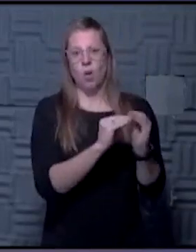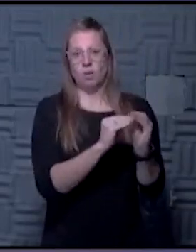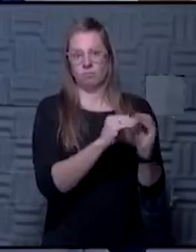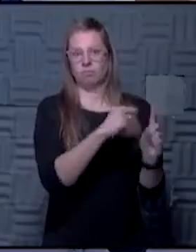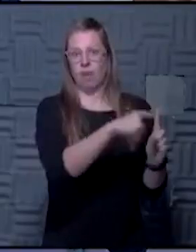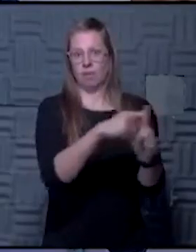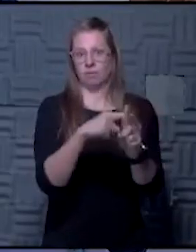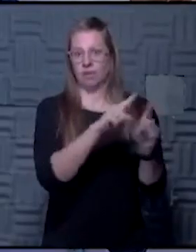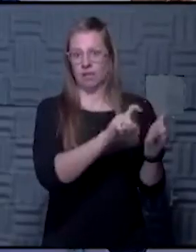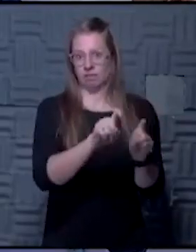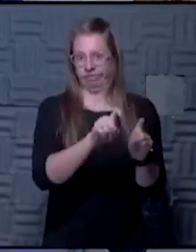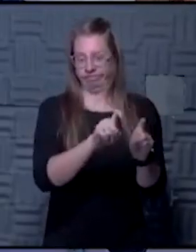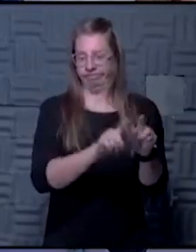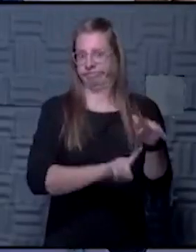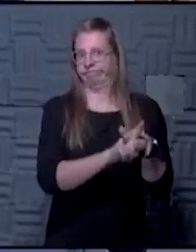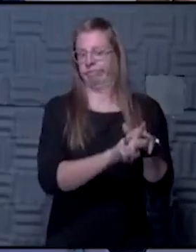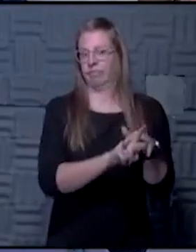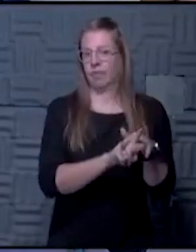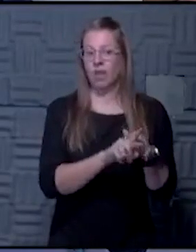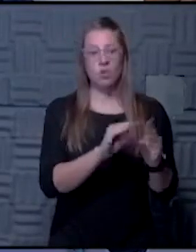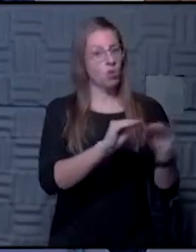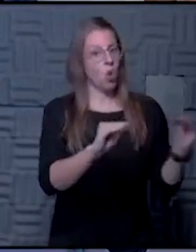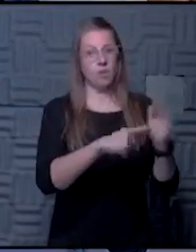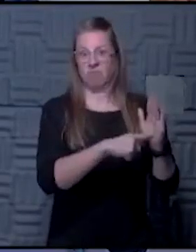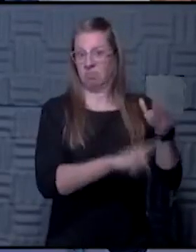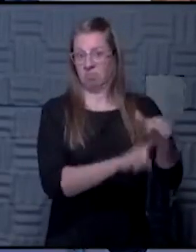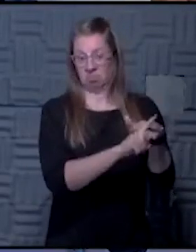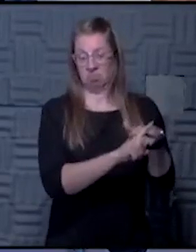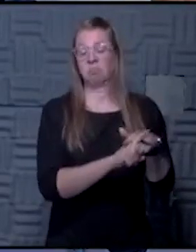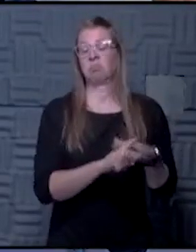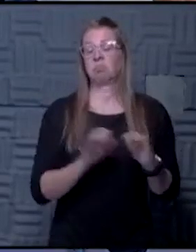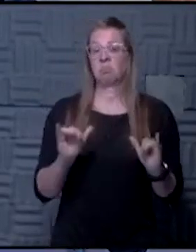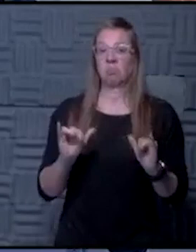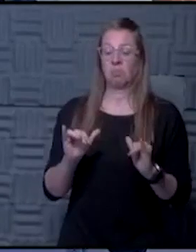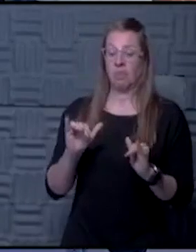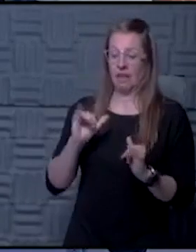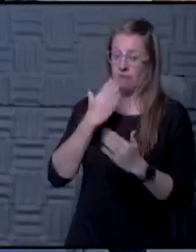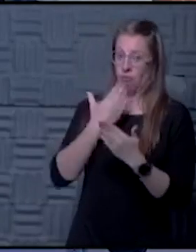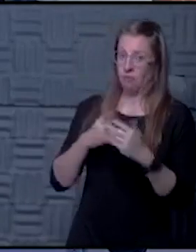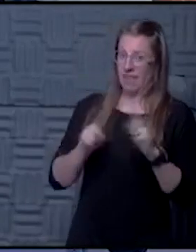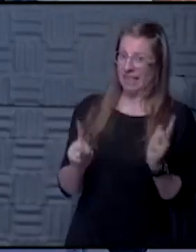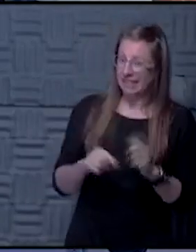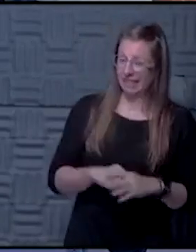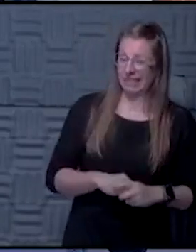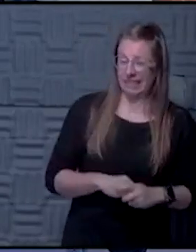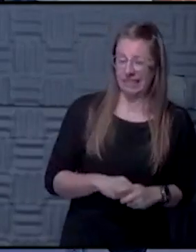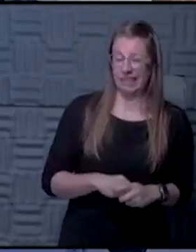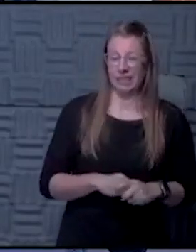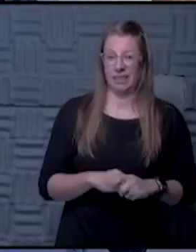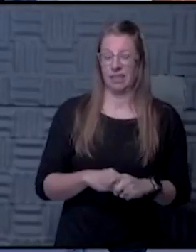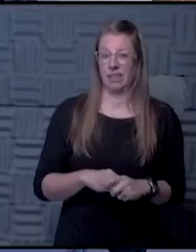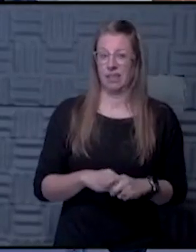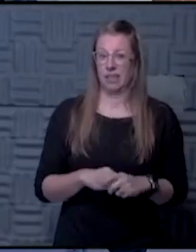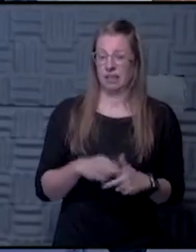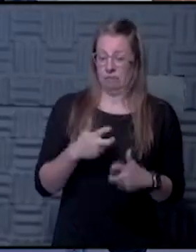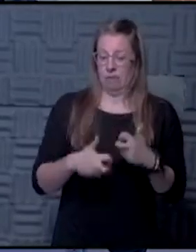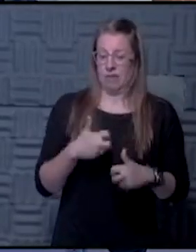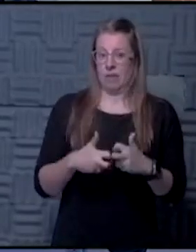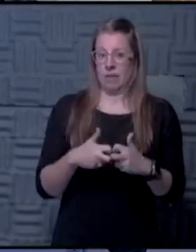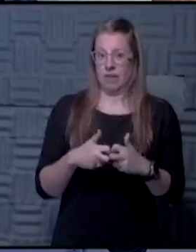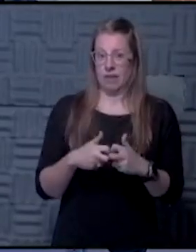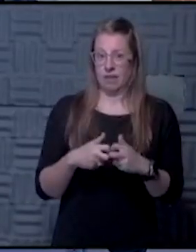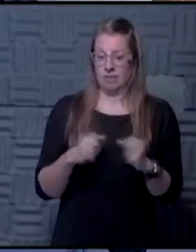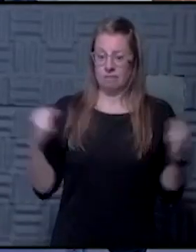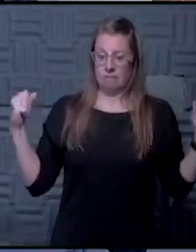So, Okay. yeah, they were asymptomatic though. So Well, that's good, but still, that's a problem. Those big